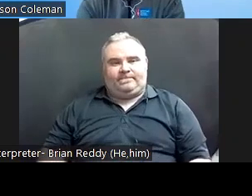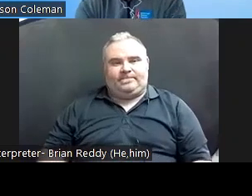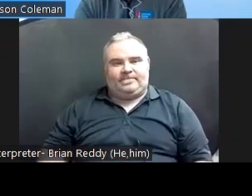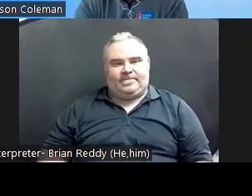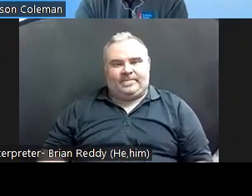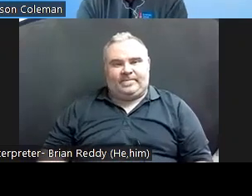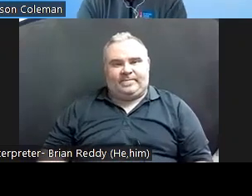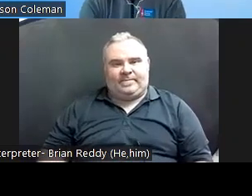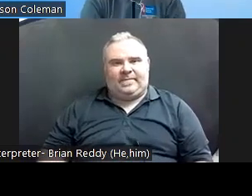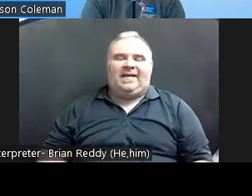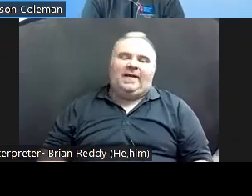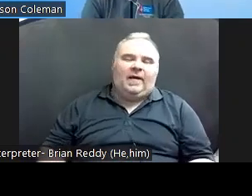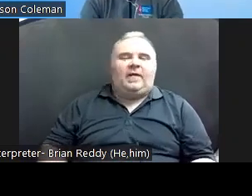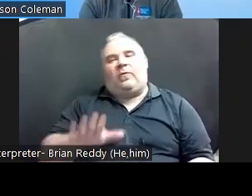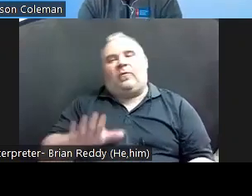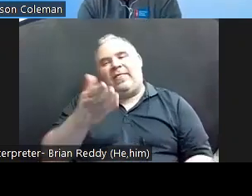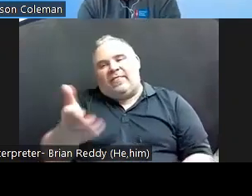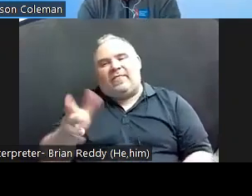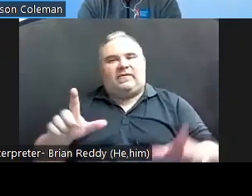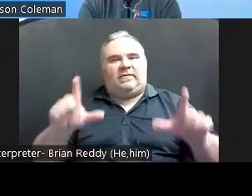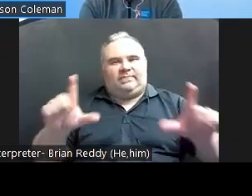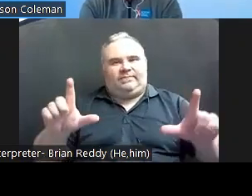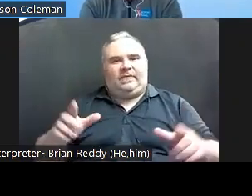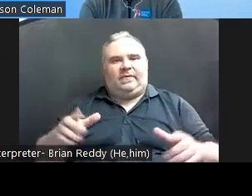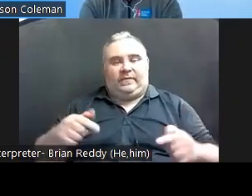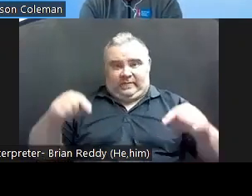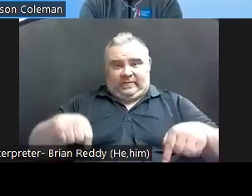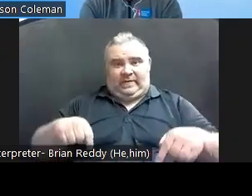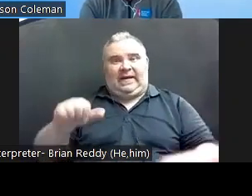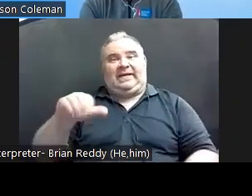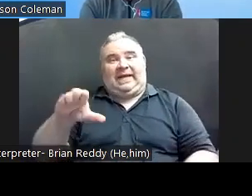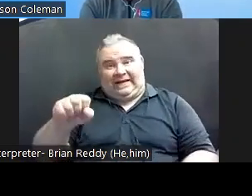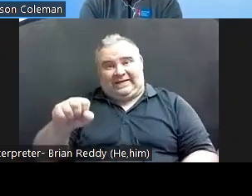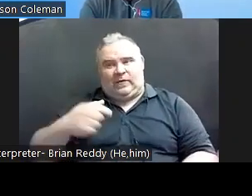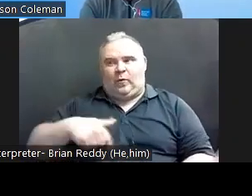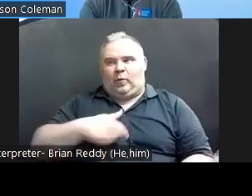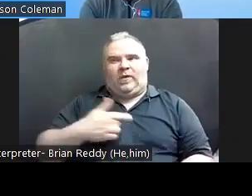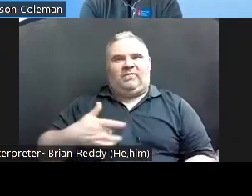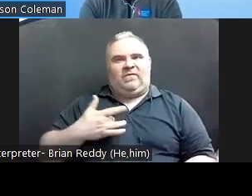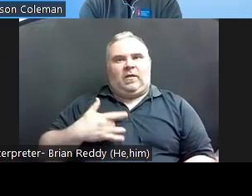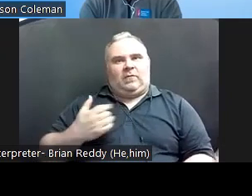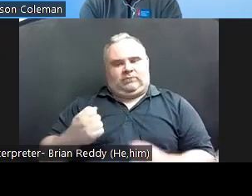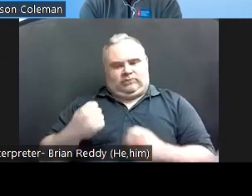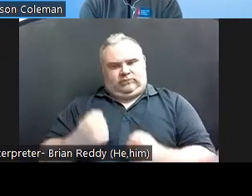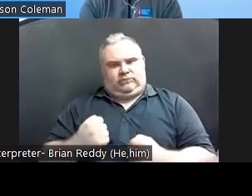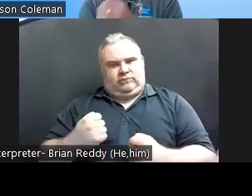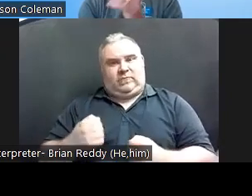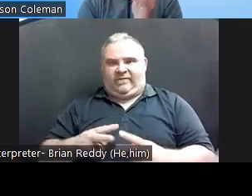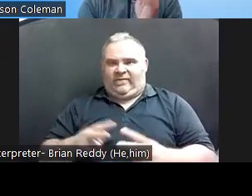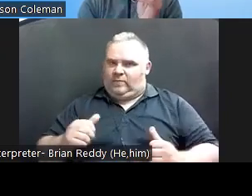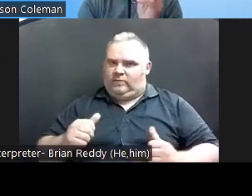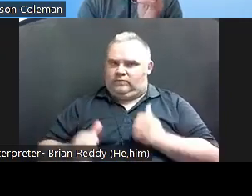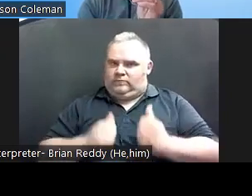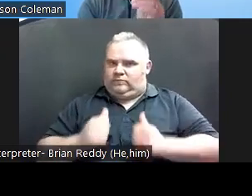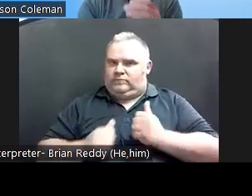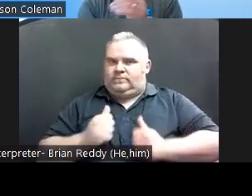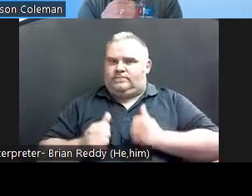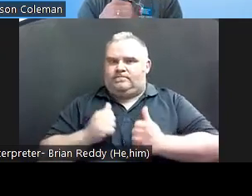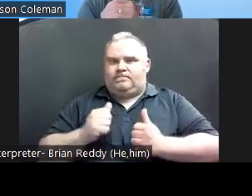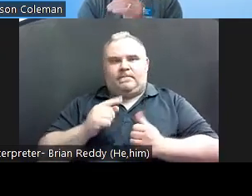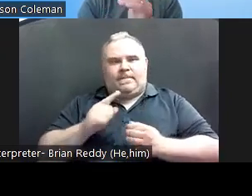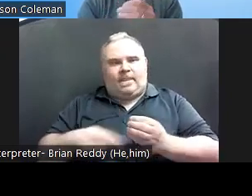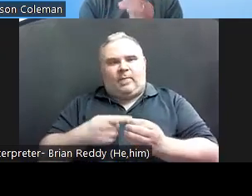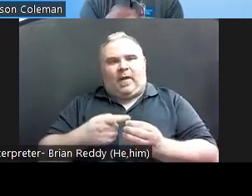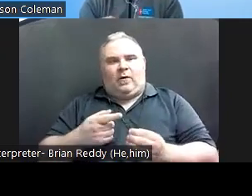I put up this slide because at the American Cancer Society, we feel very strongly and are very active